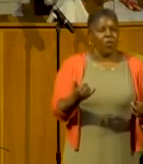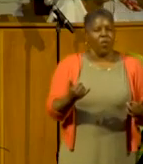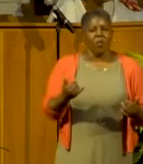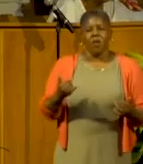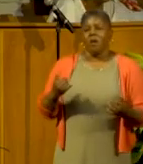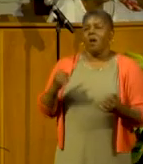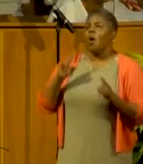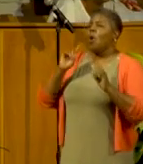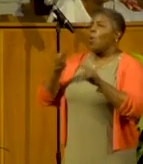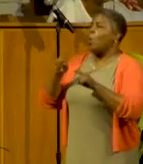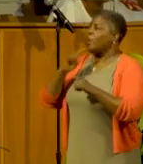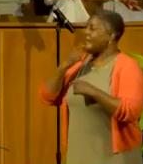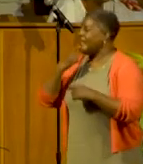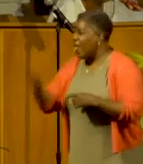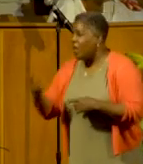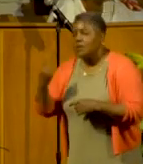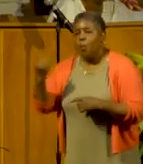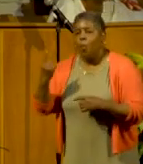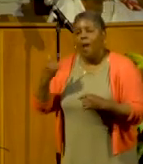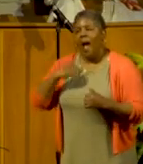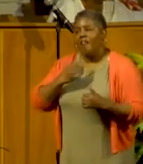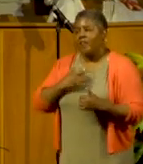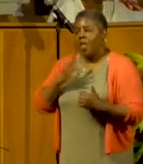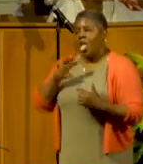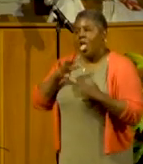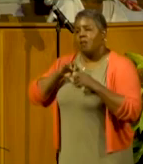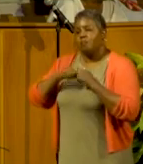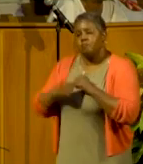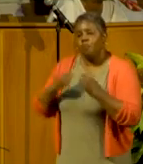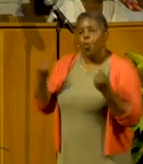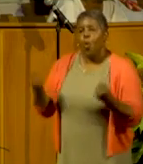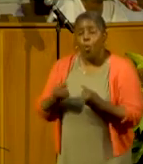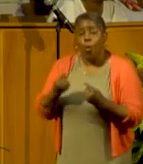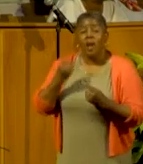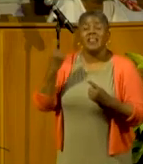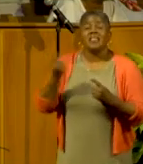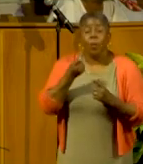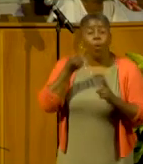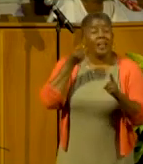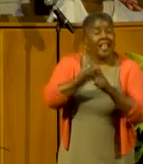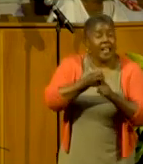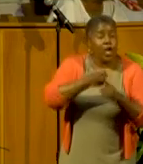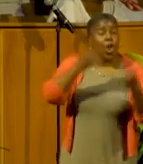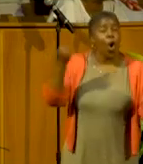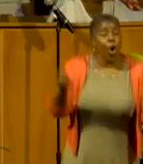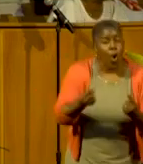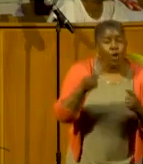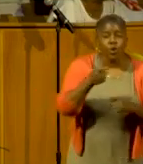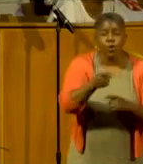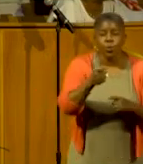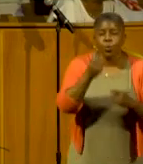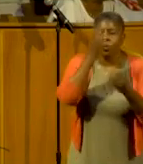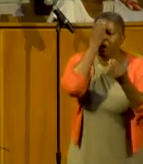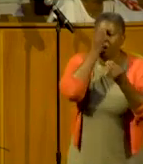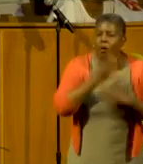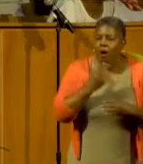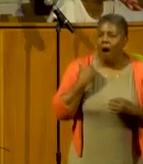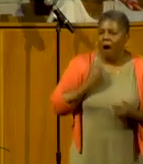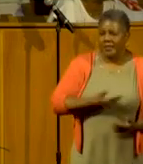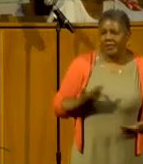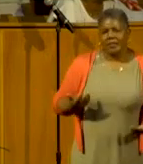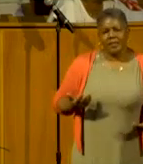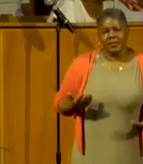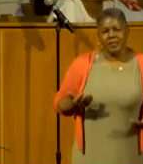go tell someone, I'm hurting. If someone's hurting you, come tell us.